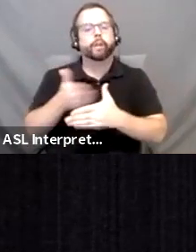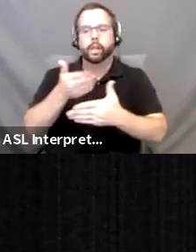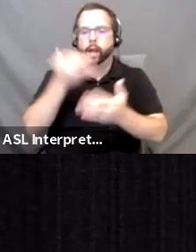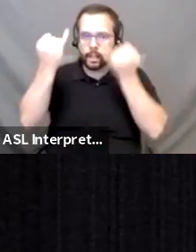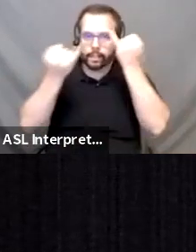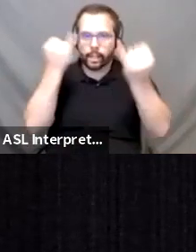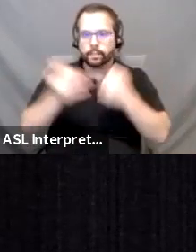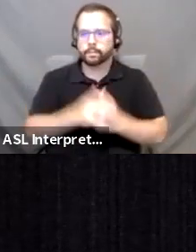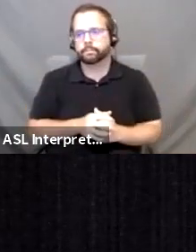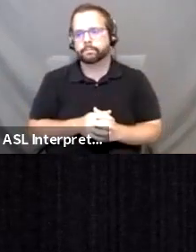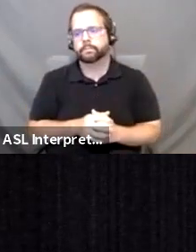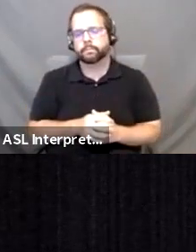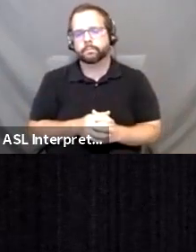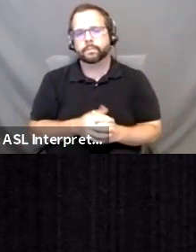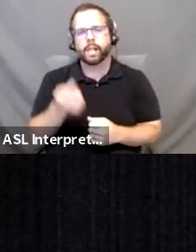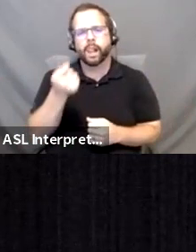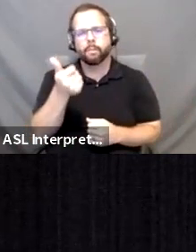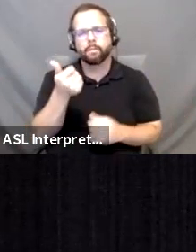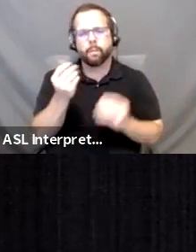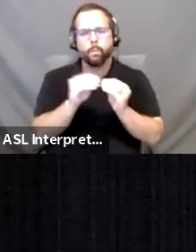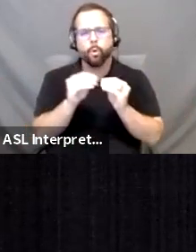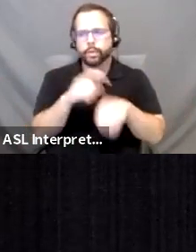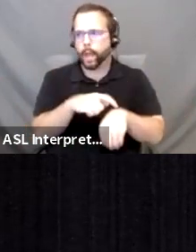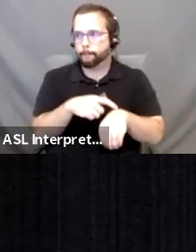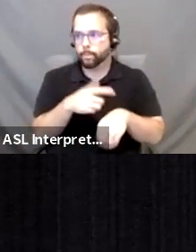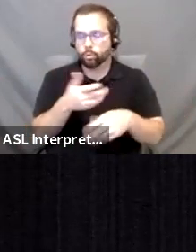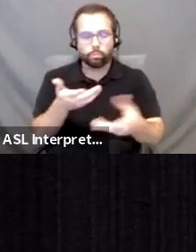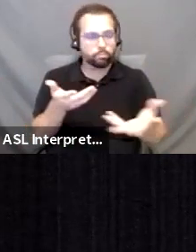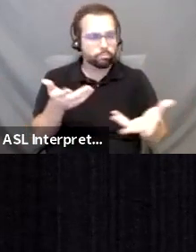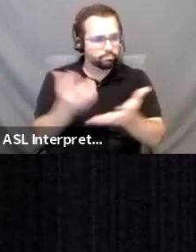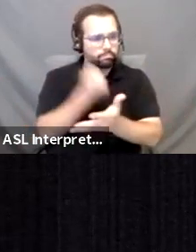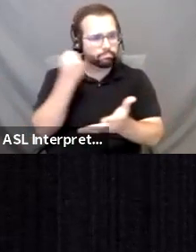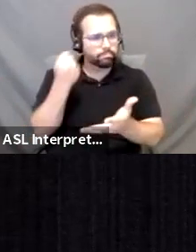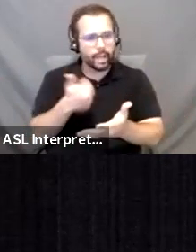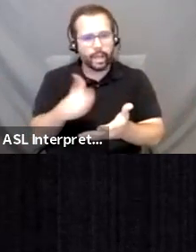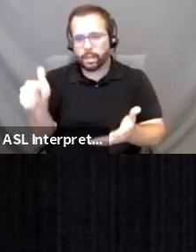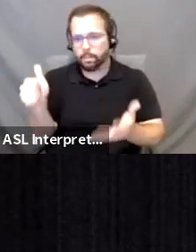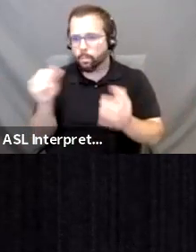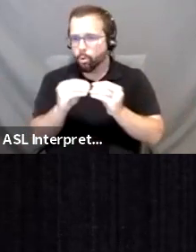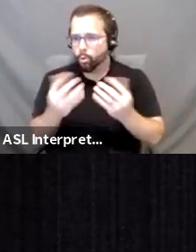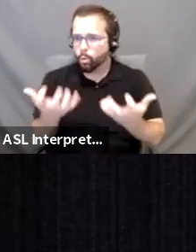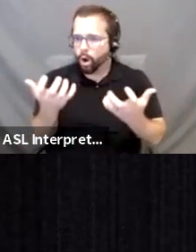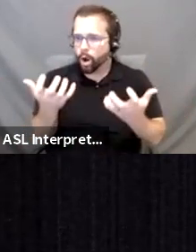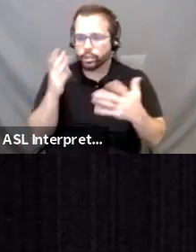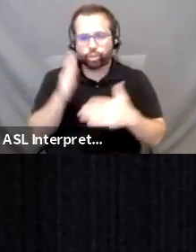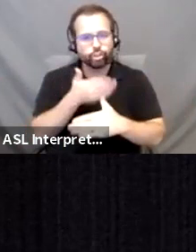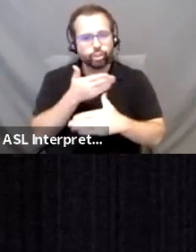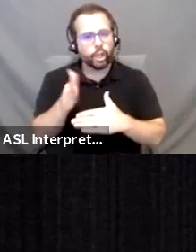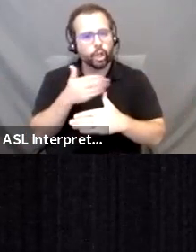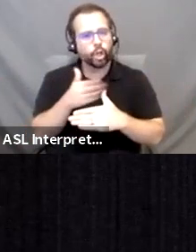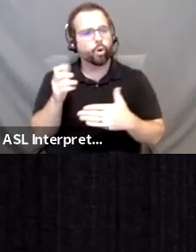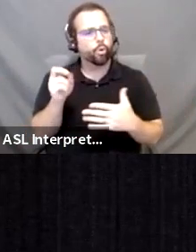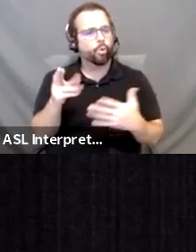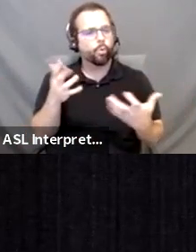We have a little bit more time. I want to just open it up. Does anybody have anything else that they want to share or would like some